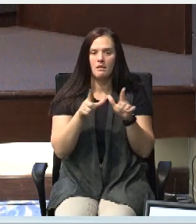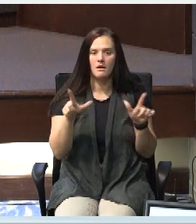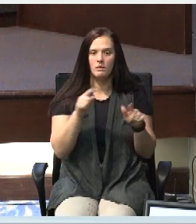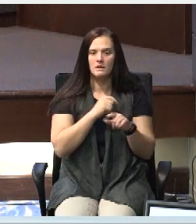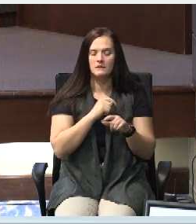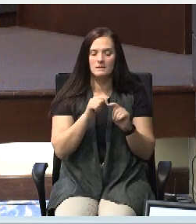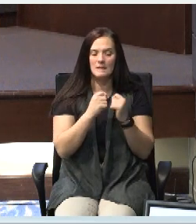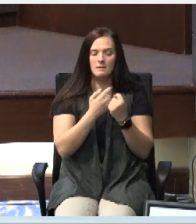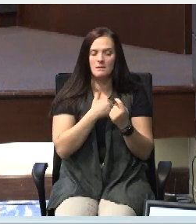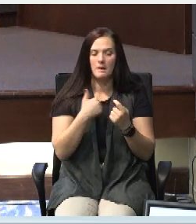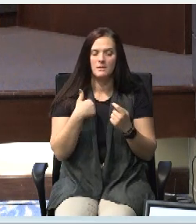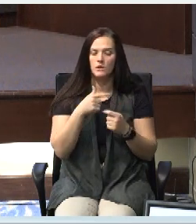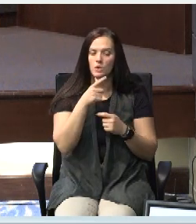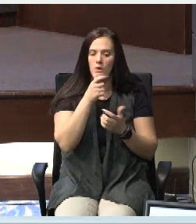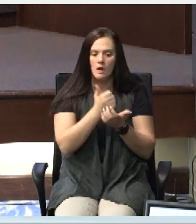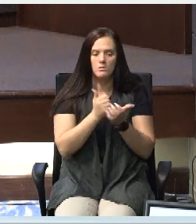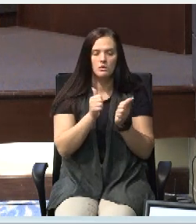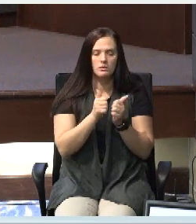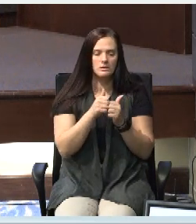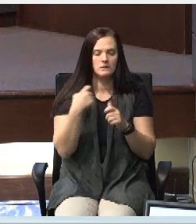us with Spanish-speaking residents.